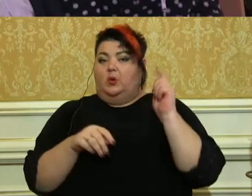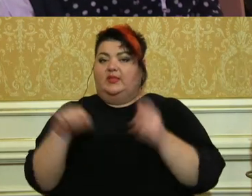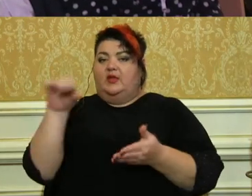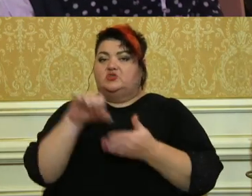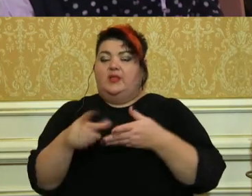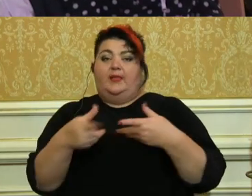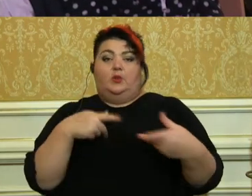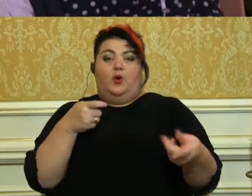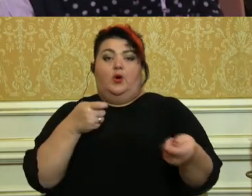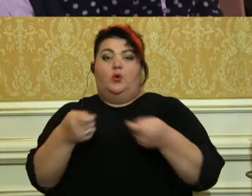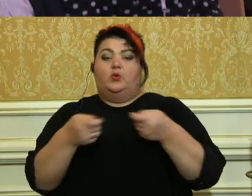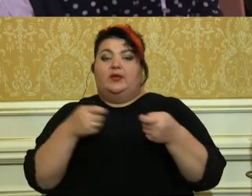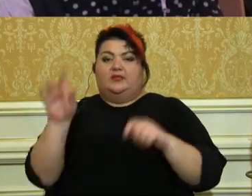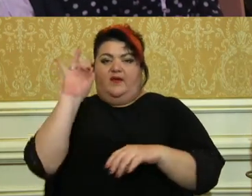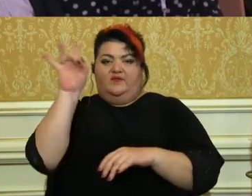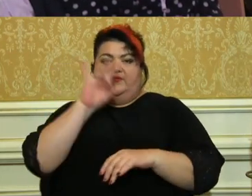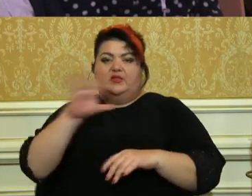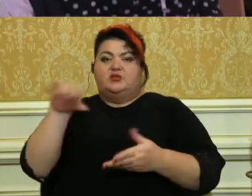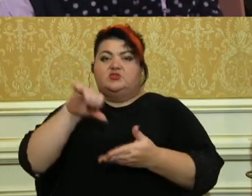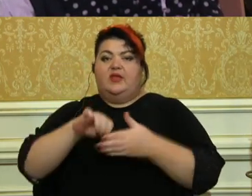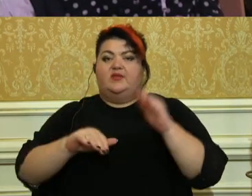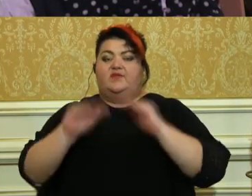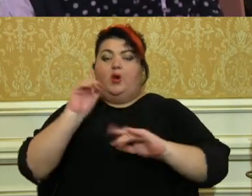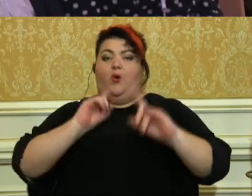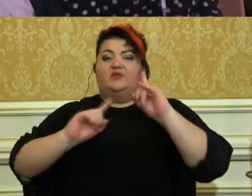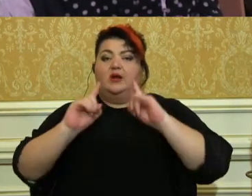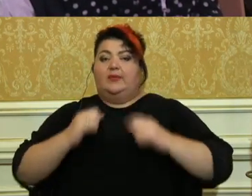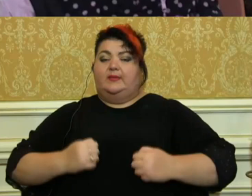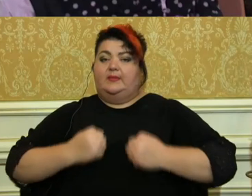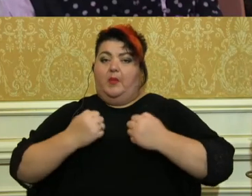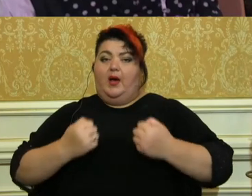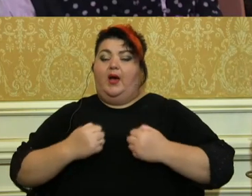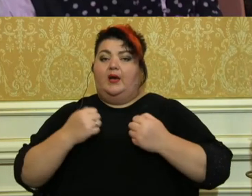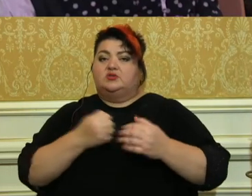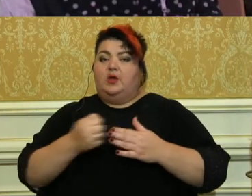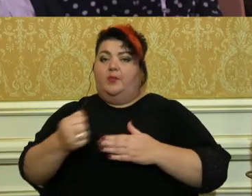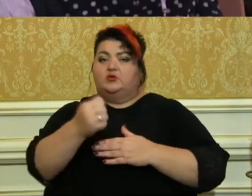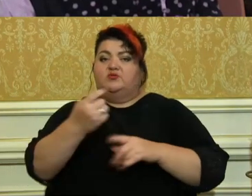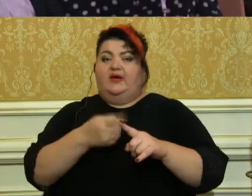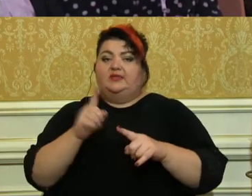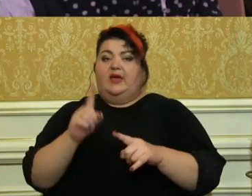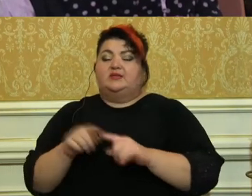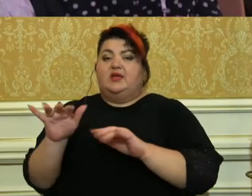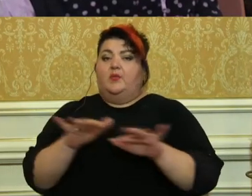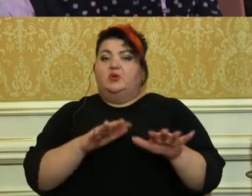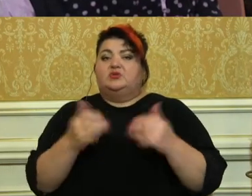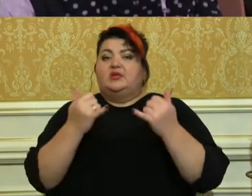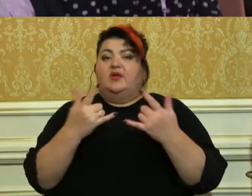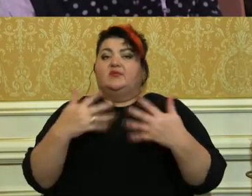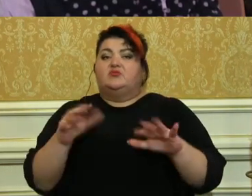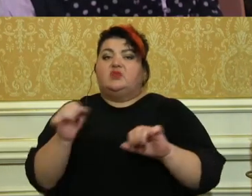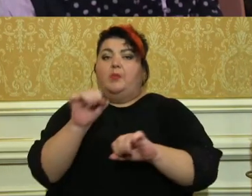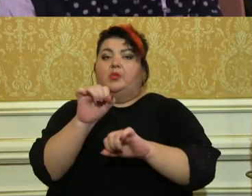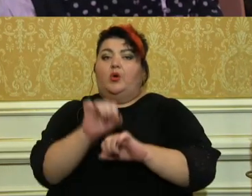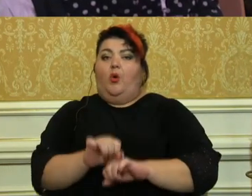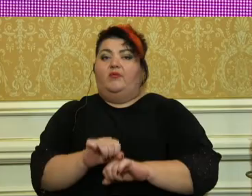prominent members of the Rada are really trying to bring it forward. But it's been more or less blocked now for 2 years. And I really